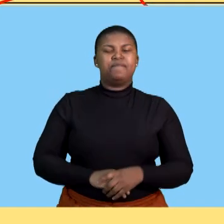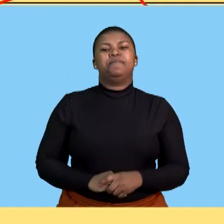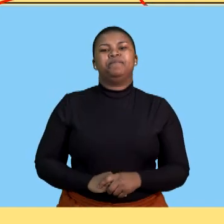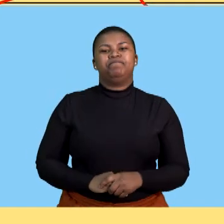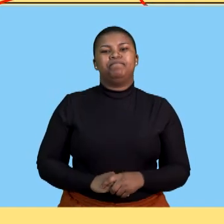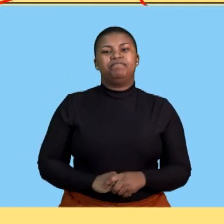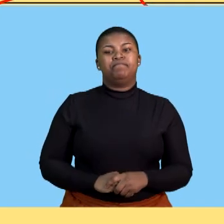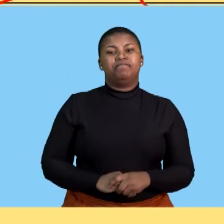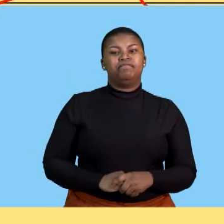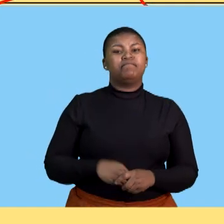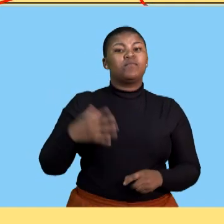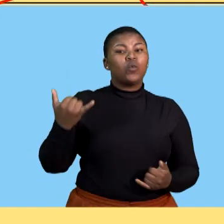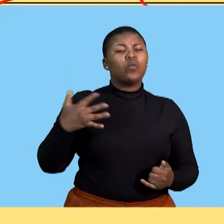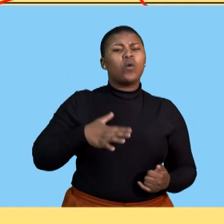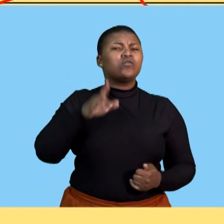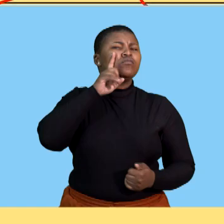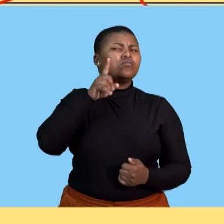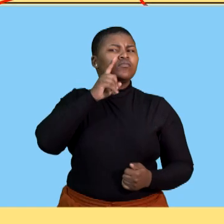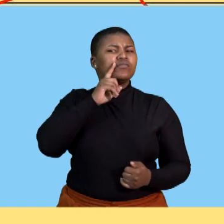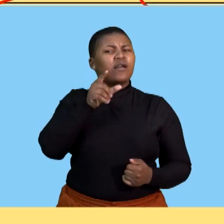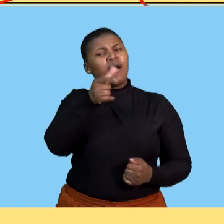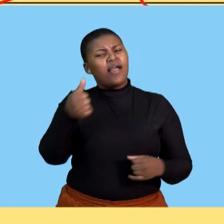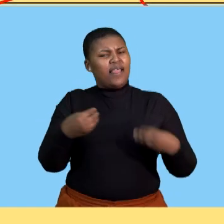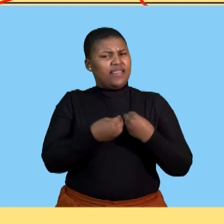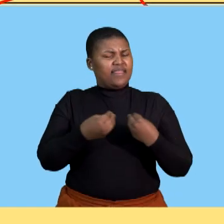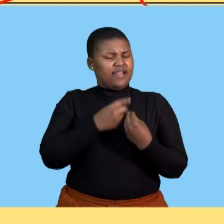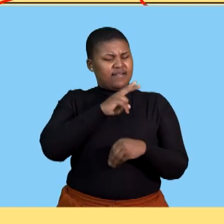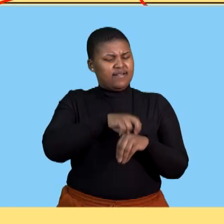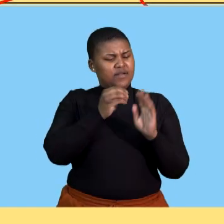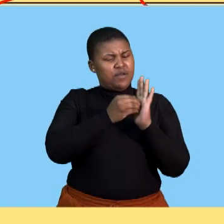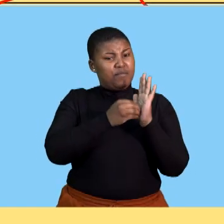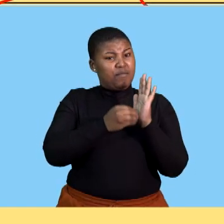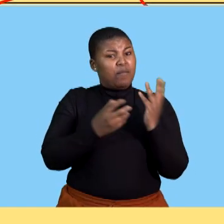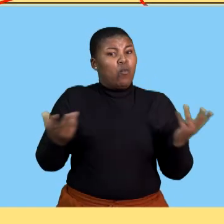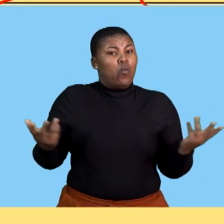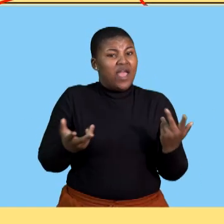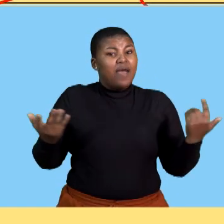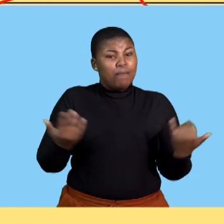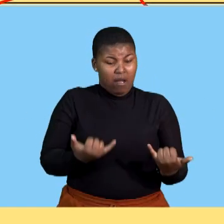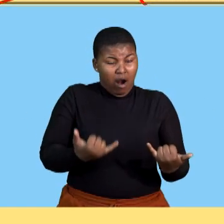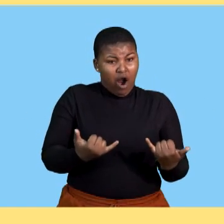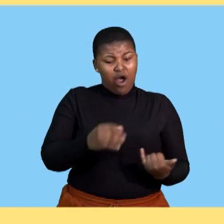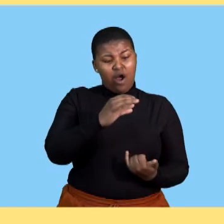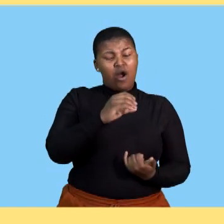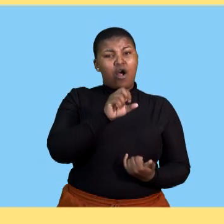58,890. So we want to look now, what else can be recorded under my current liabilities?